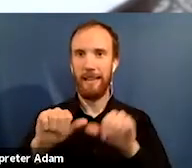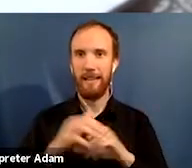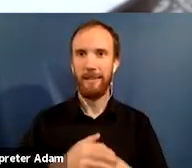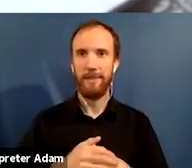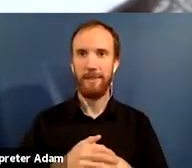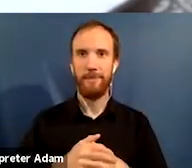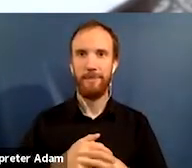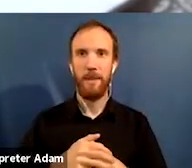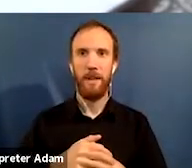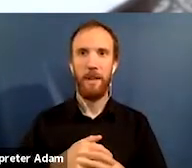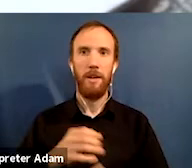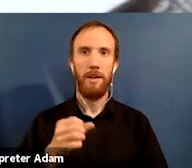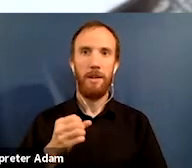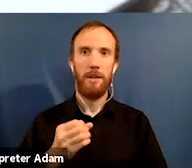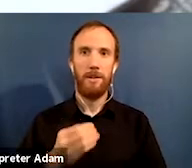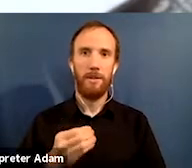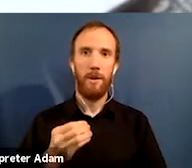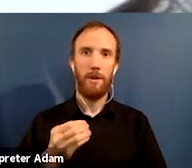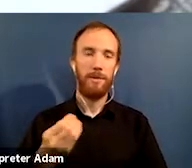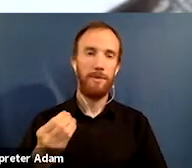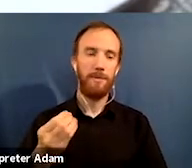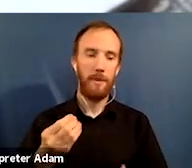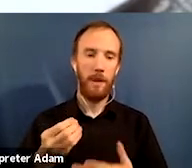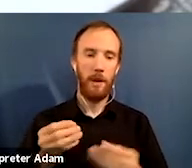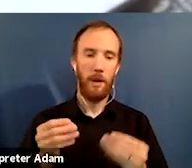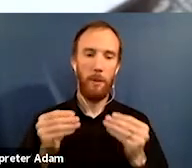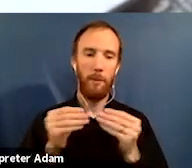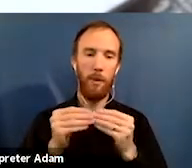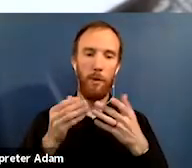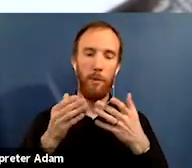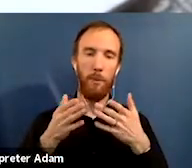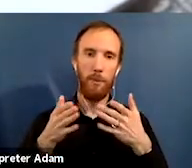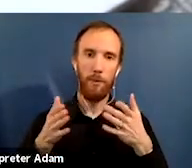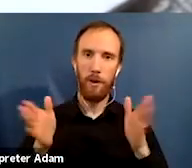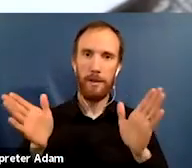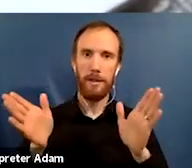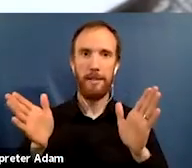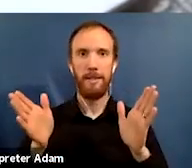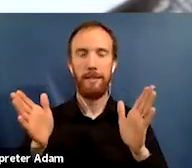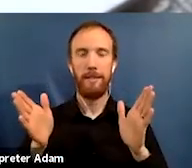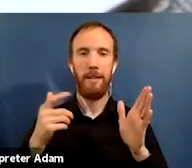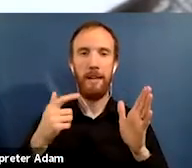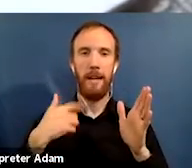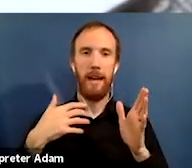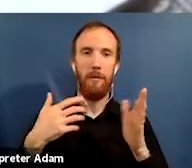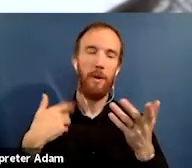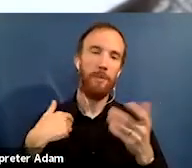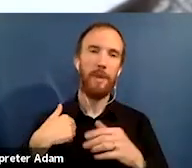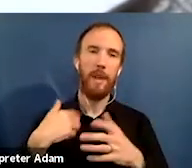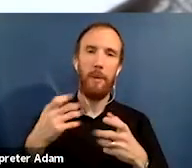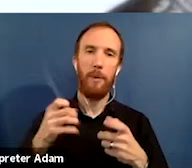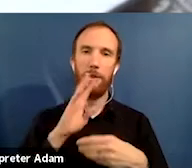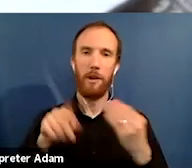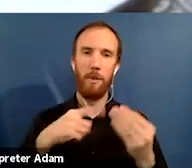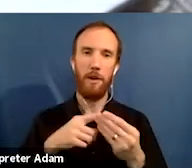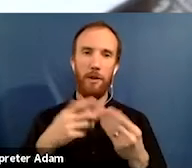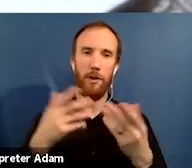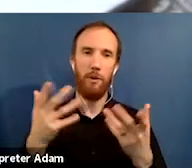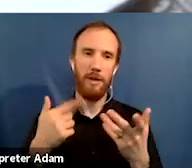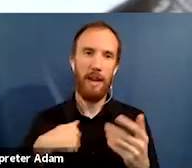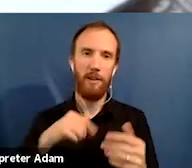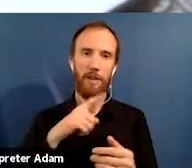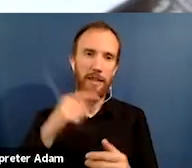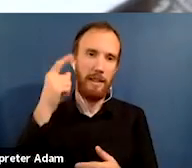equity more generally or more broadly. And so I want to actually finally address what I think the intention of this panel was meant to